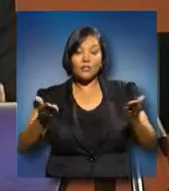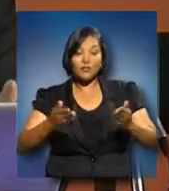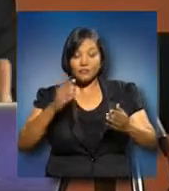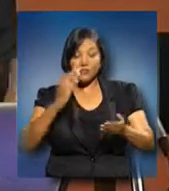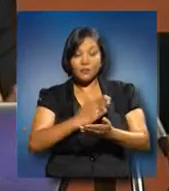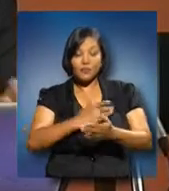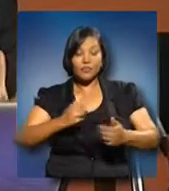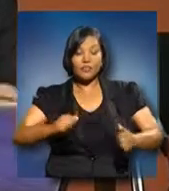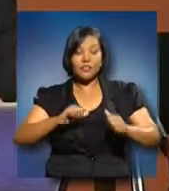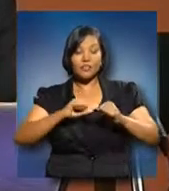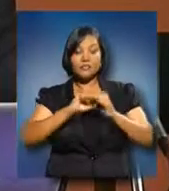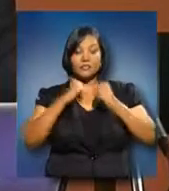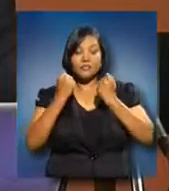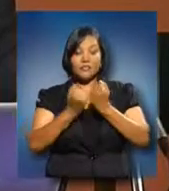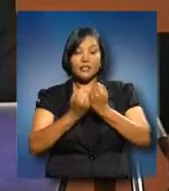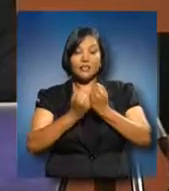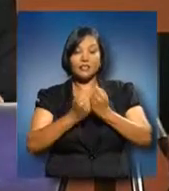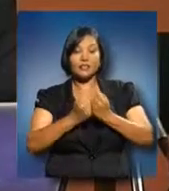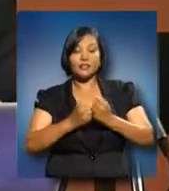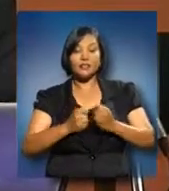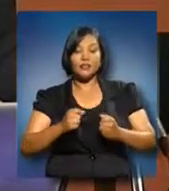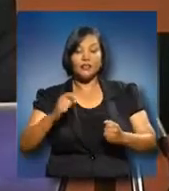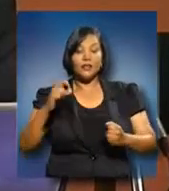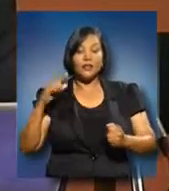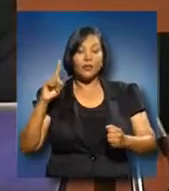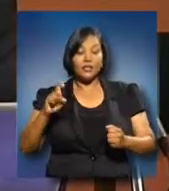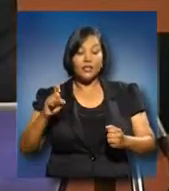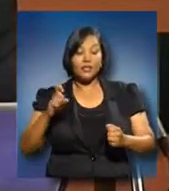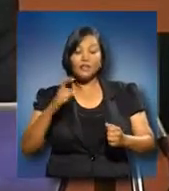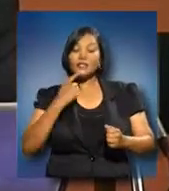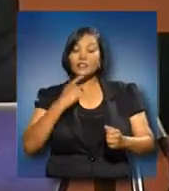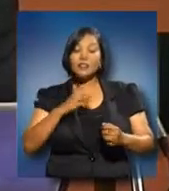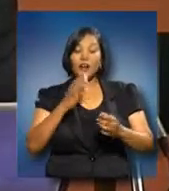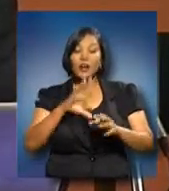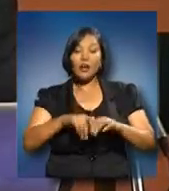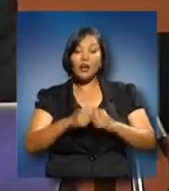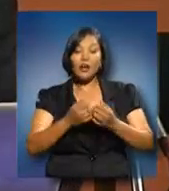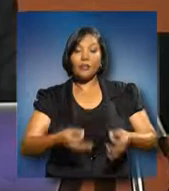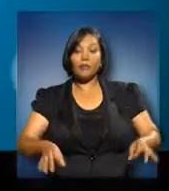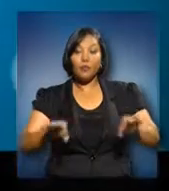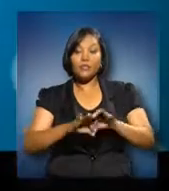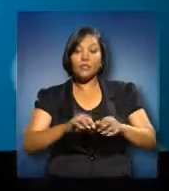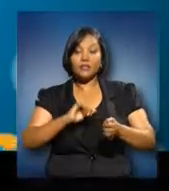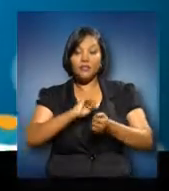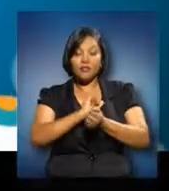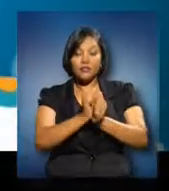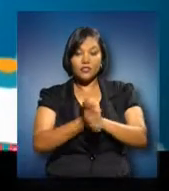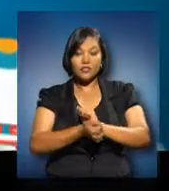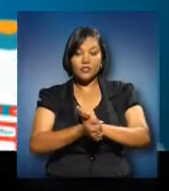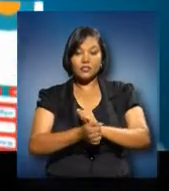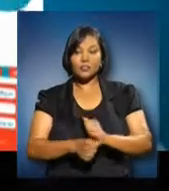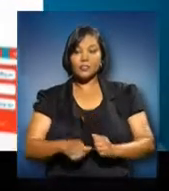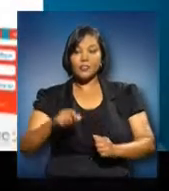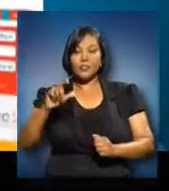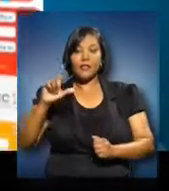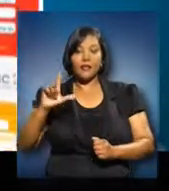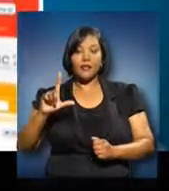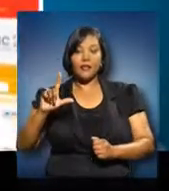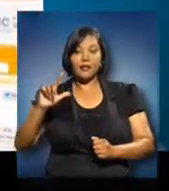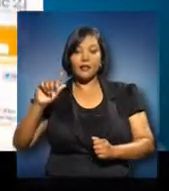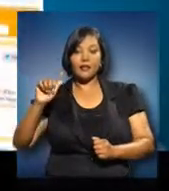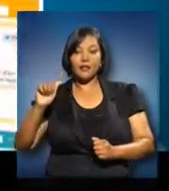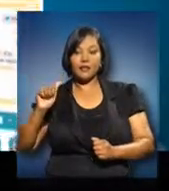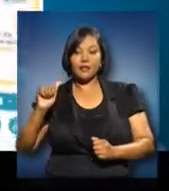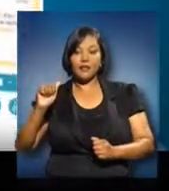Indeed, I must emphasize here how critical this is to the entire future of the Internet. LACNIC, the Latin America